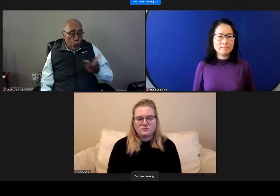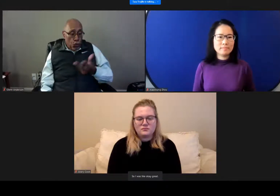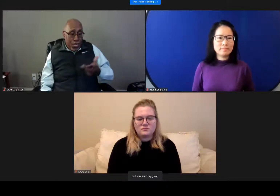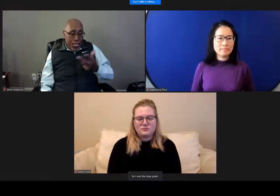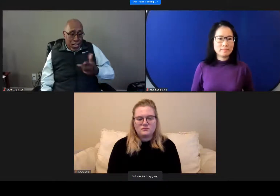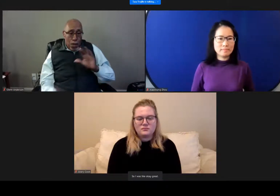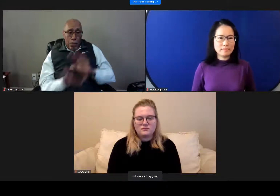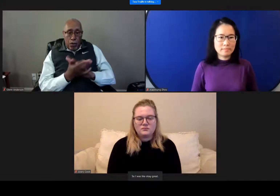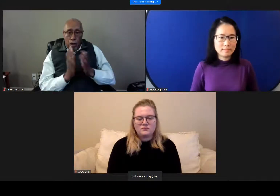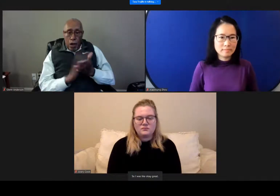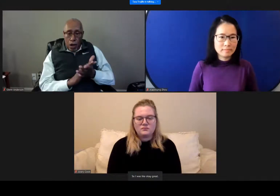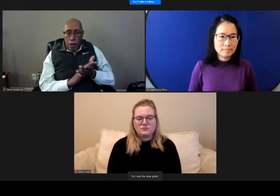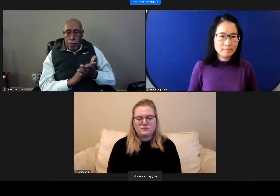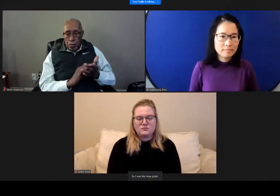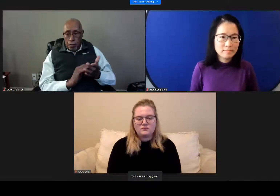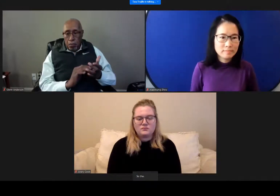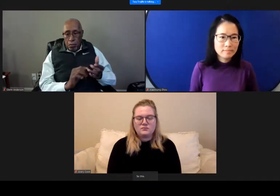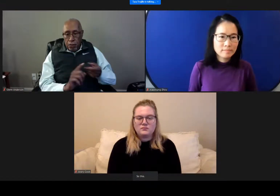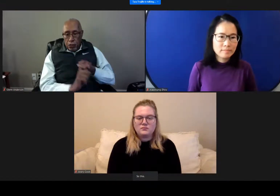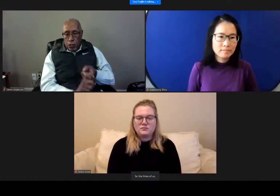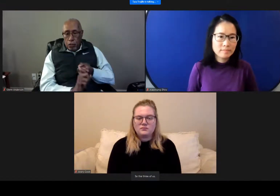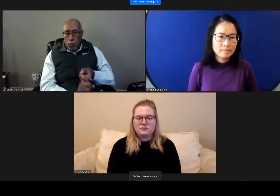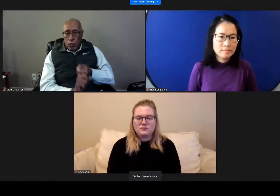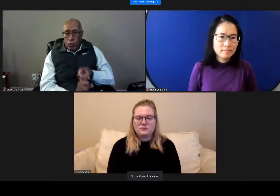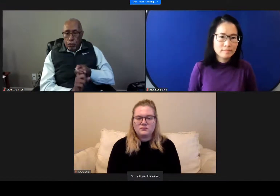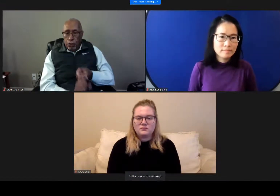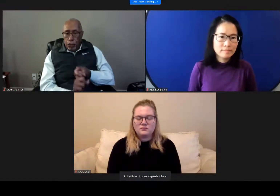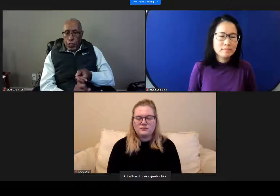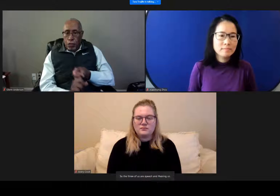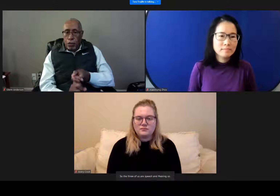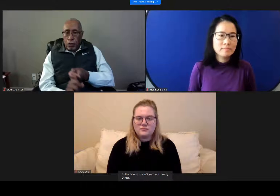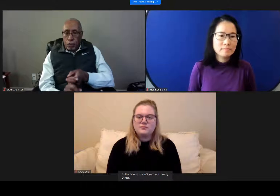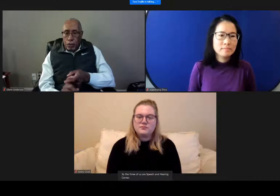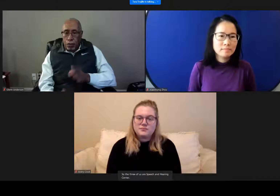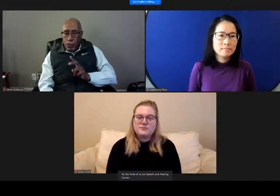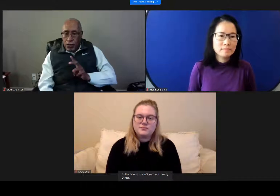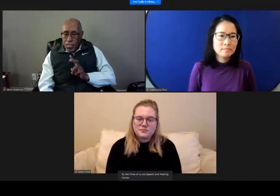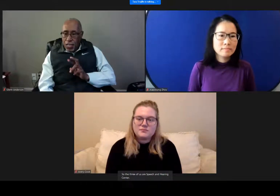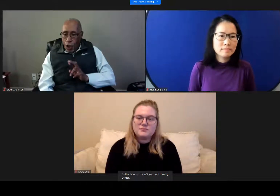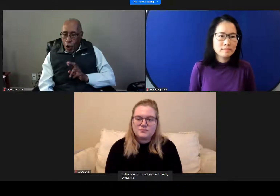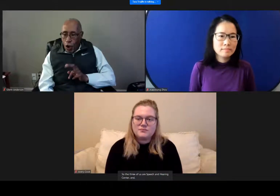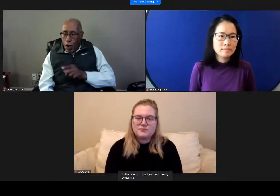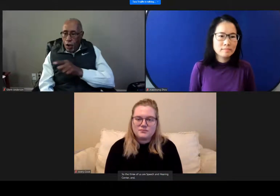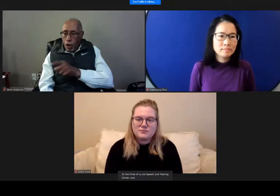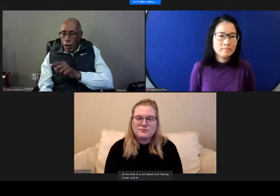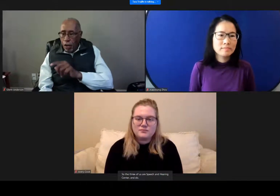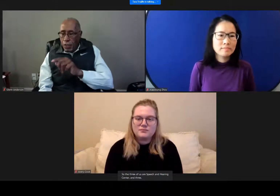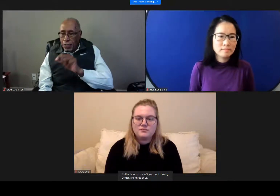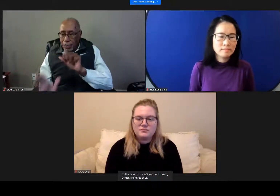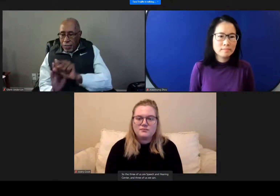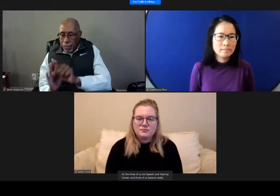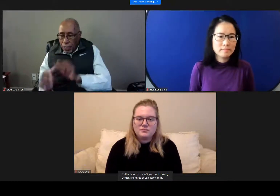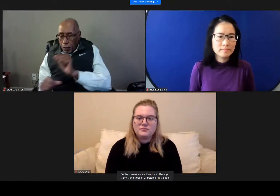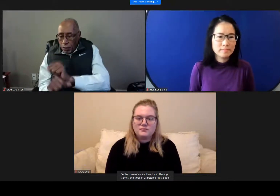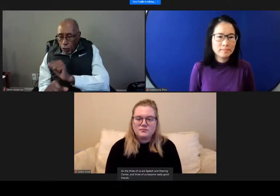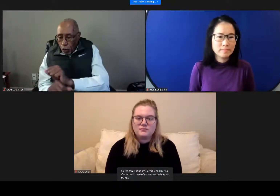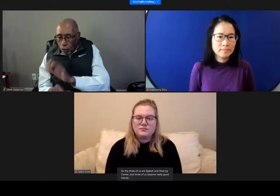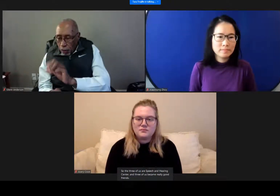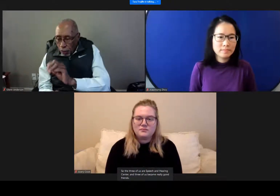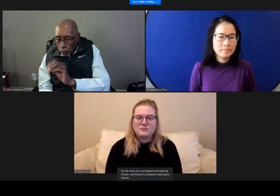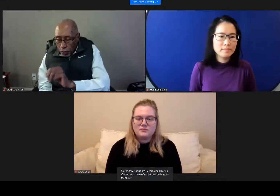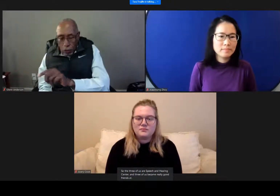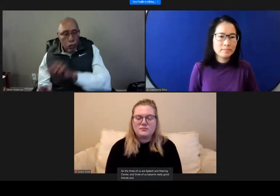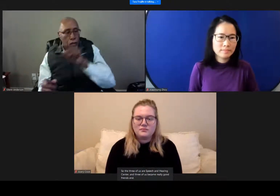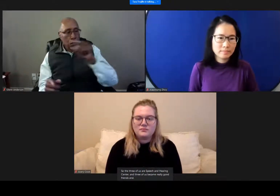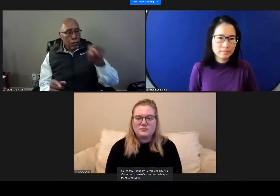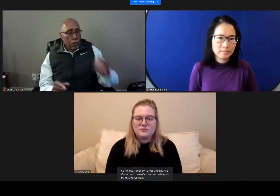great. So the 3 of us are a speech and hearing center, and 3 of us became really good friends